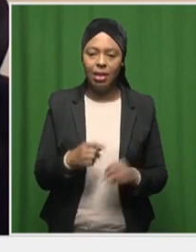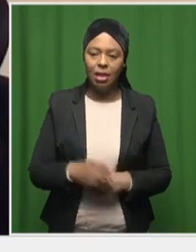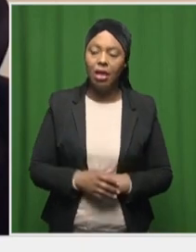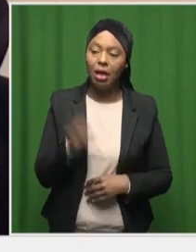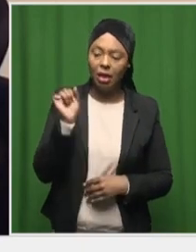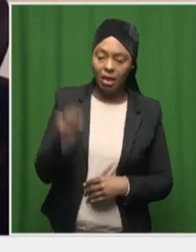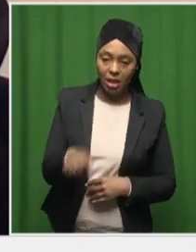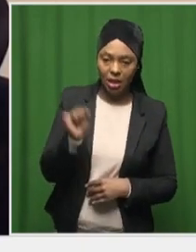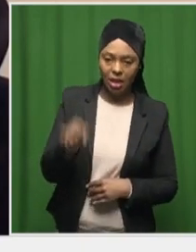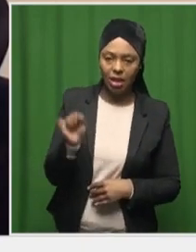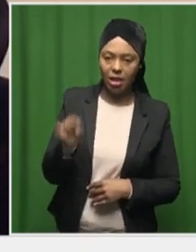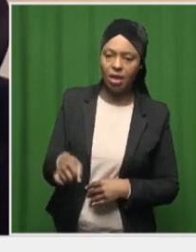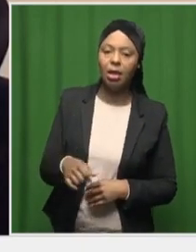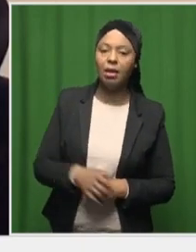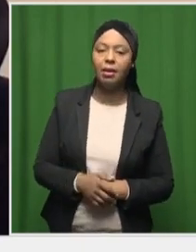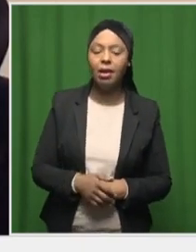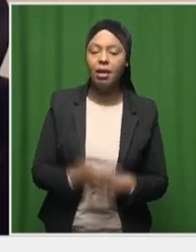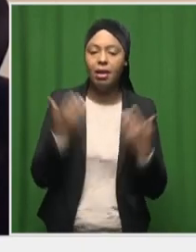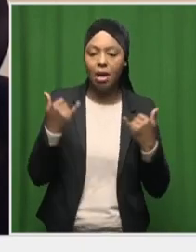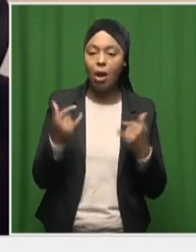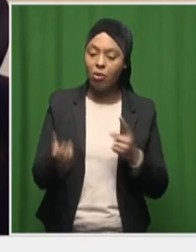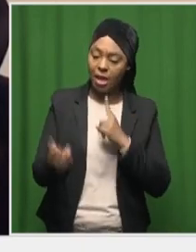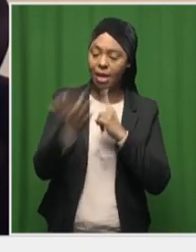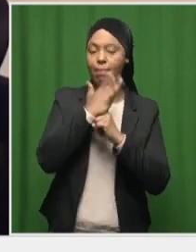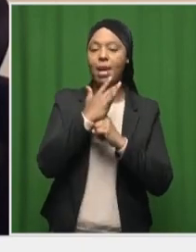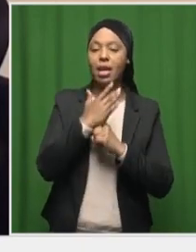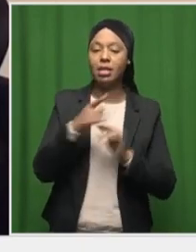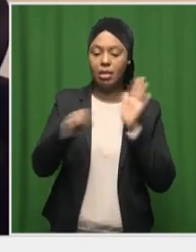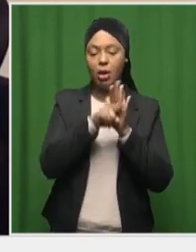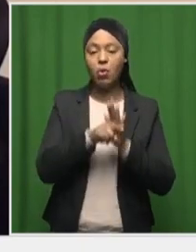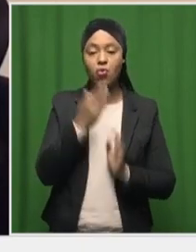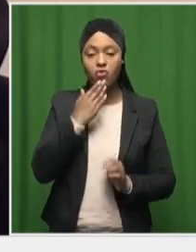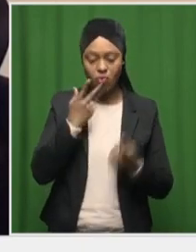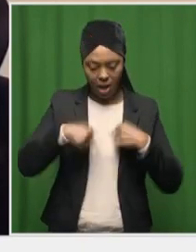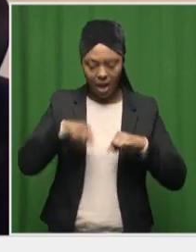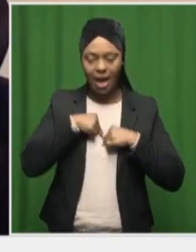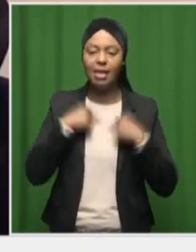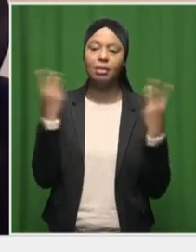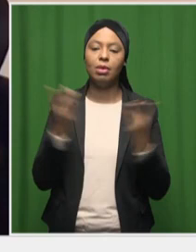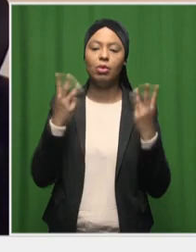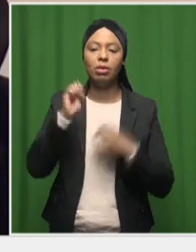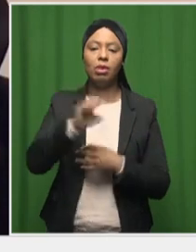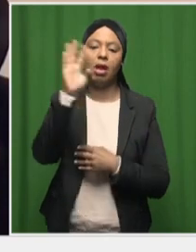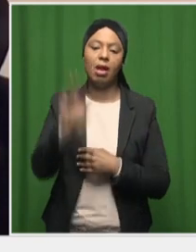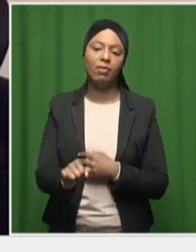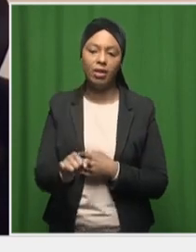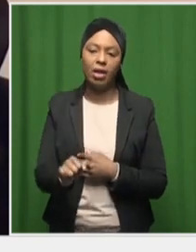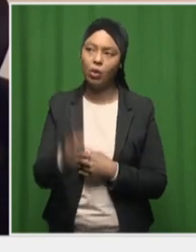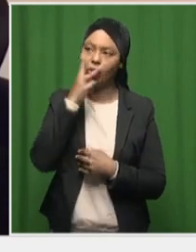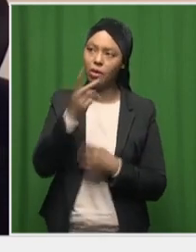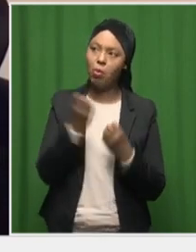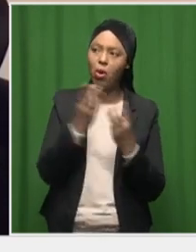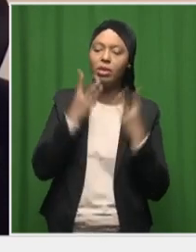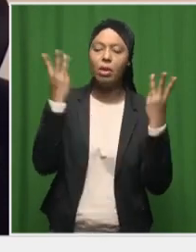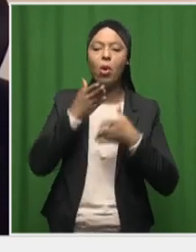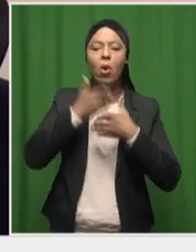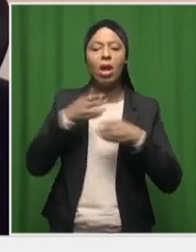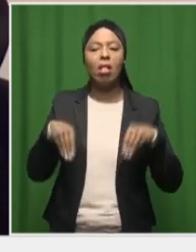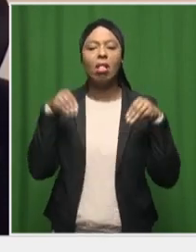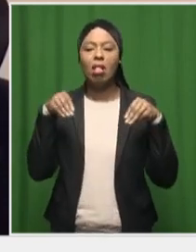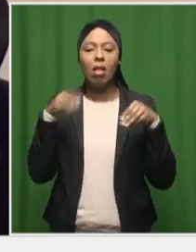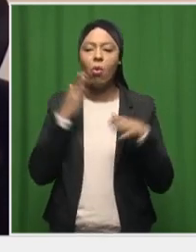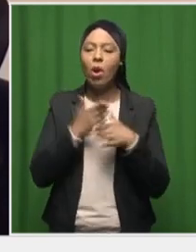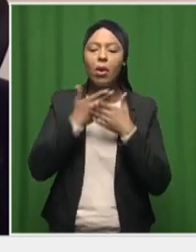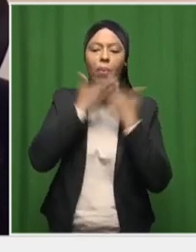and it's all of us that are feeling the repercussions of this. When you look at the unemployment rate in South Africa, when you look at the energy crisis in